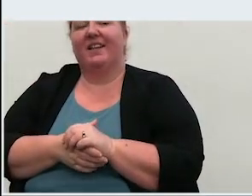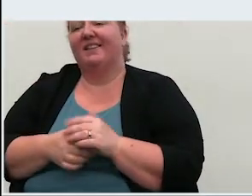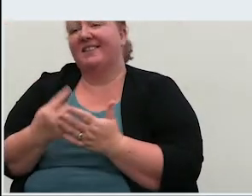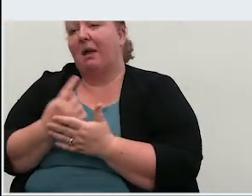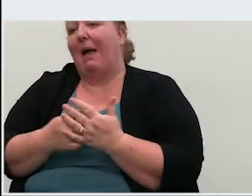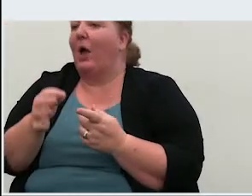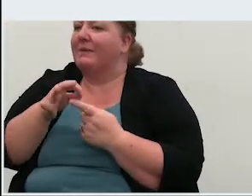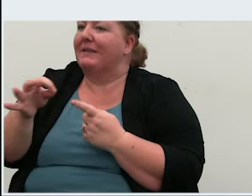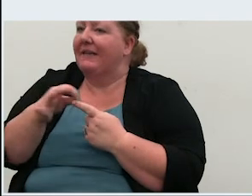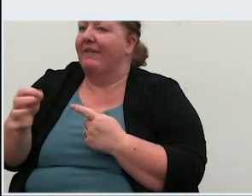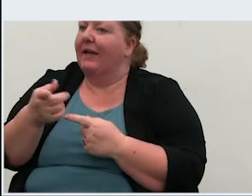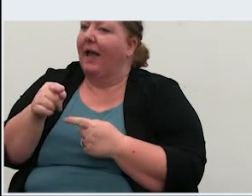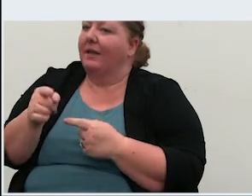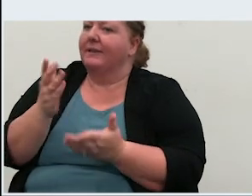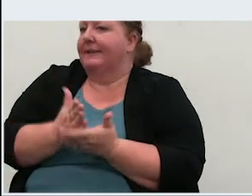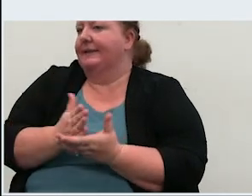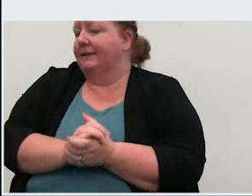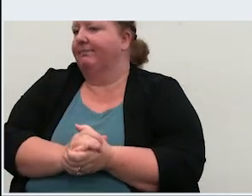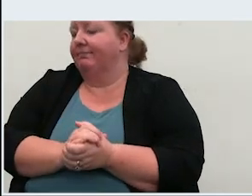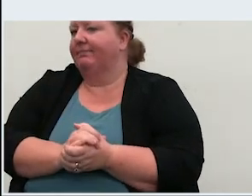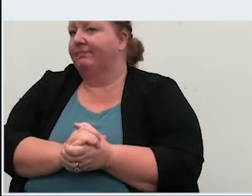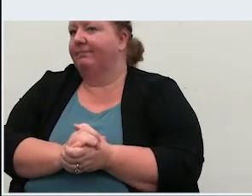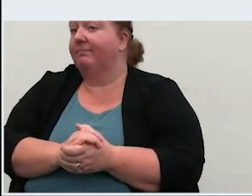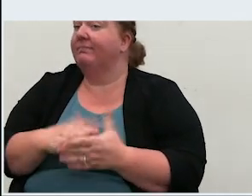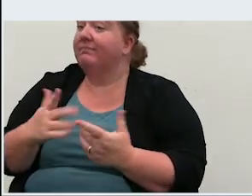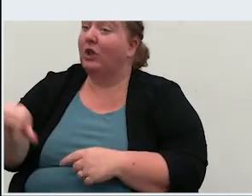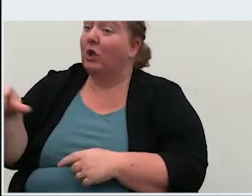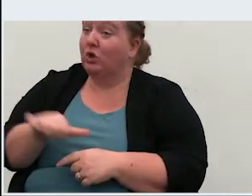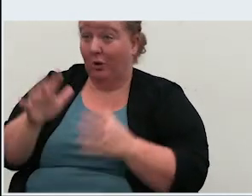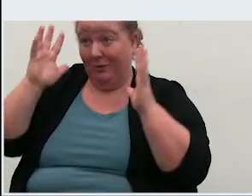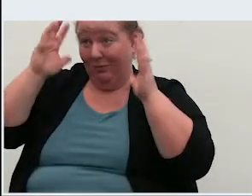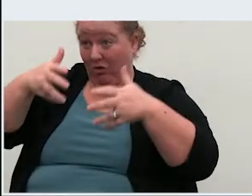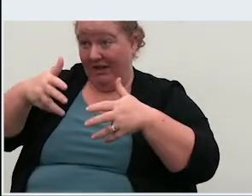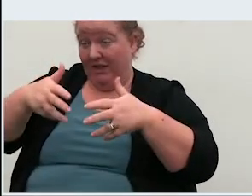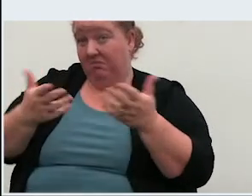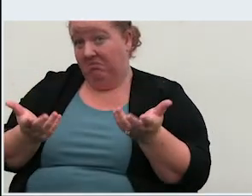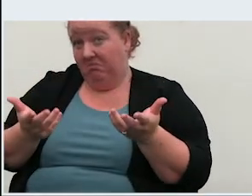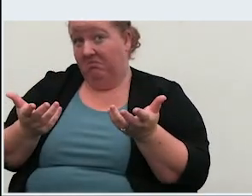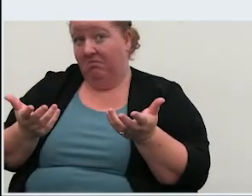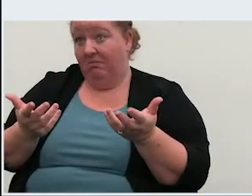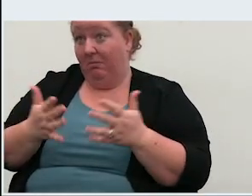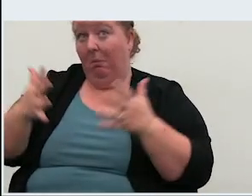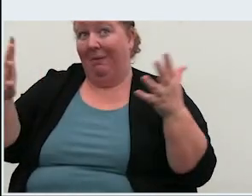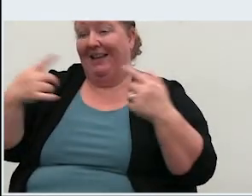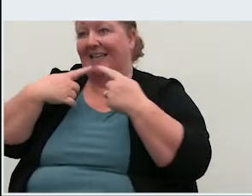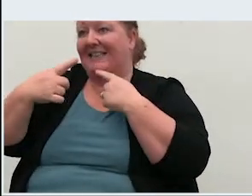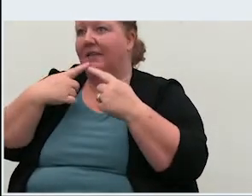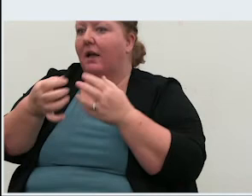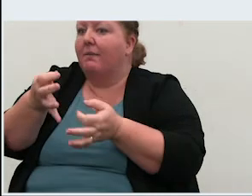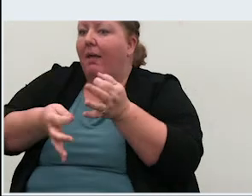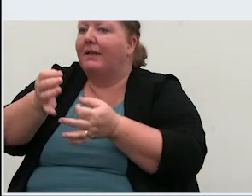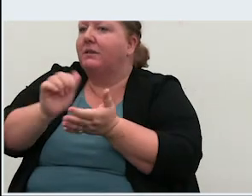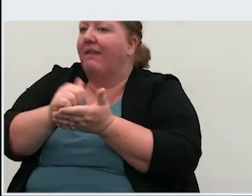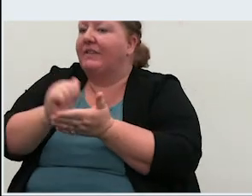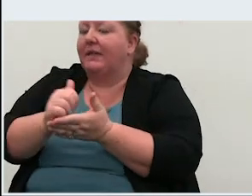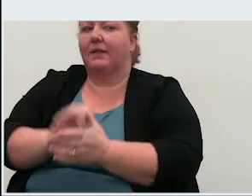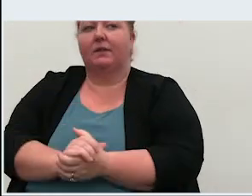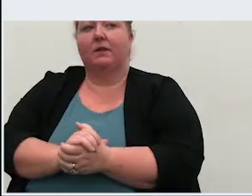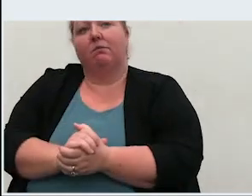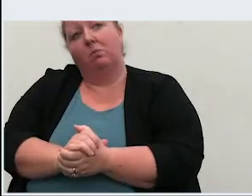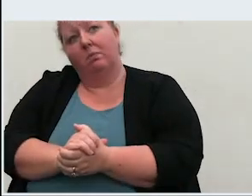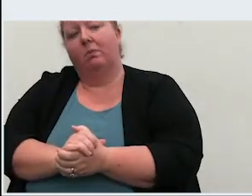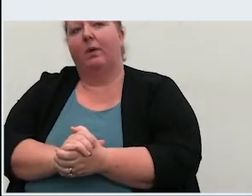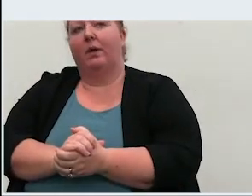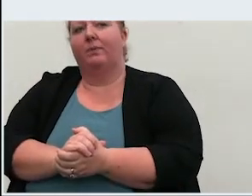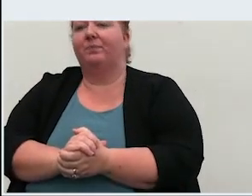about as specific as it gets. So should we worry about big data in political advertising?